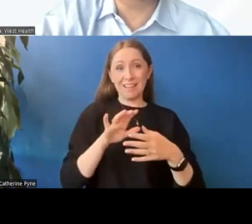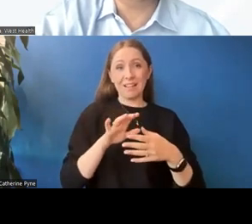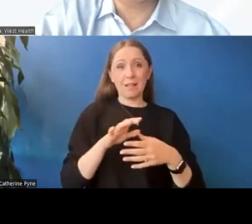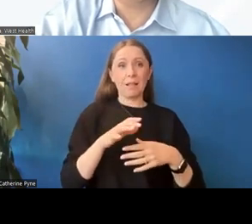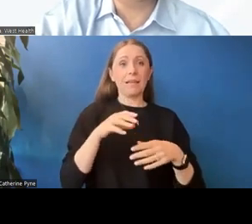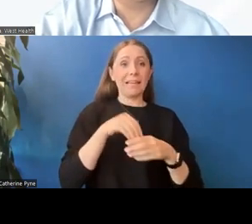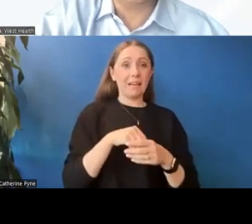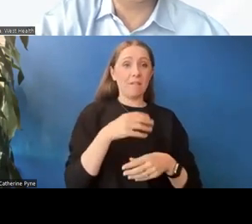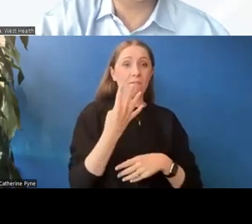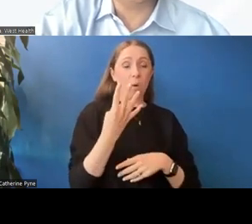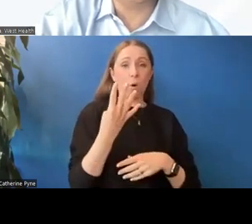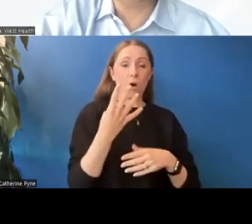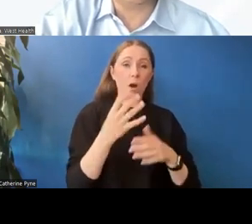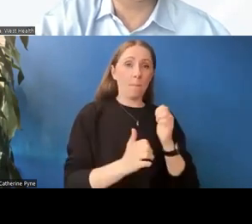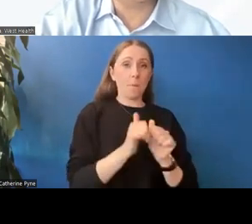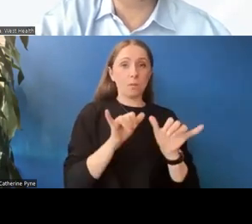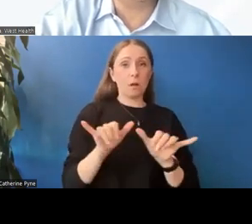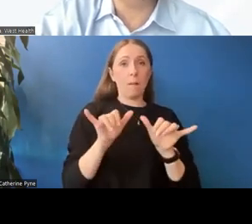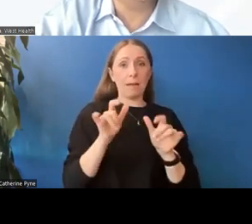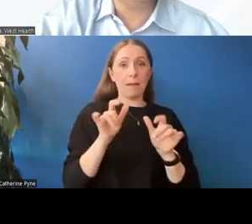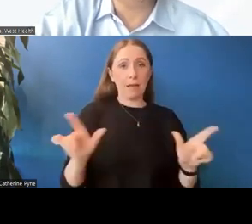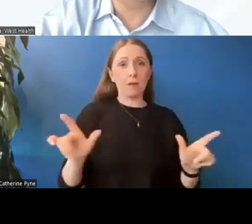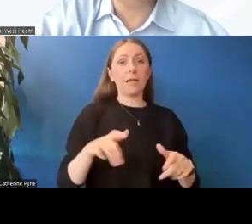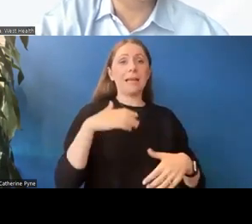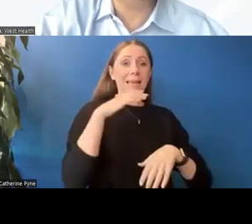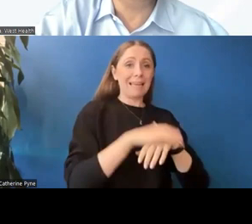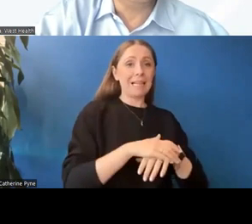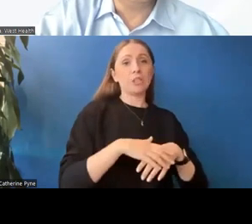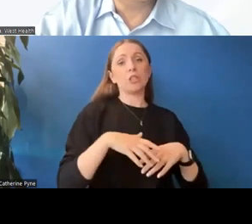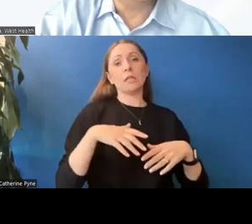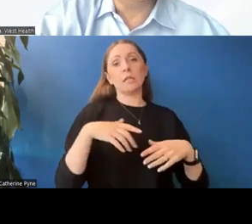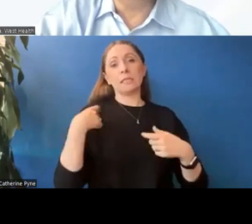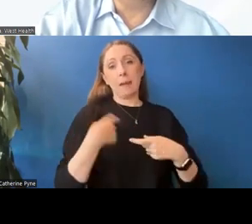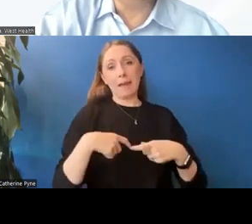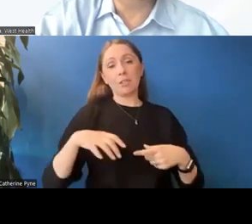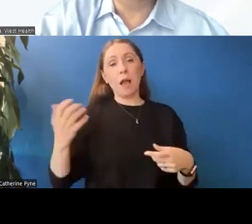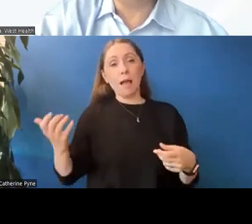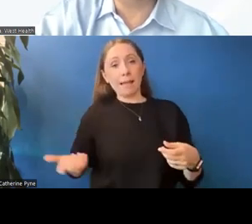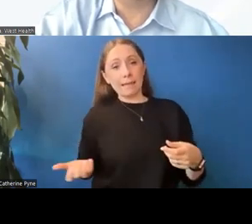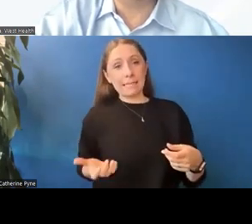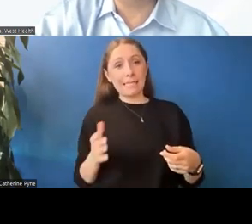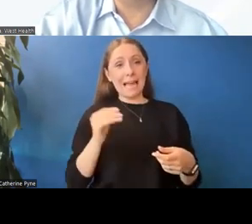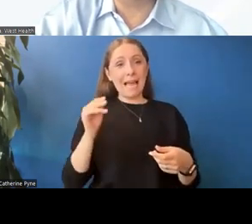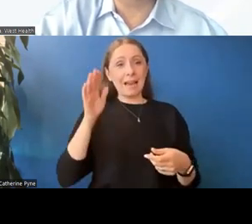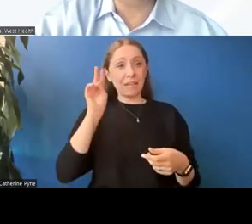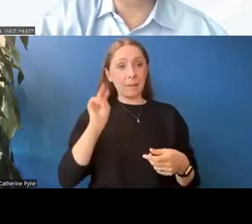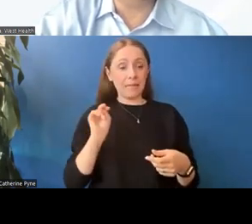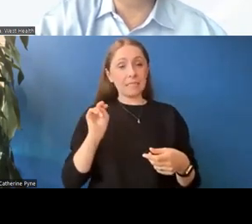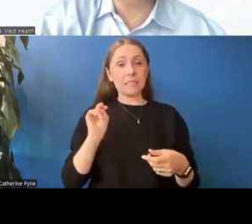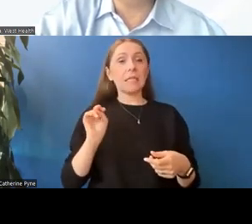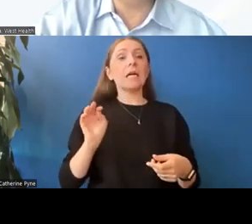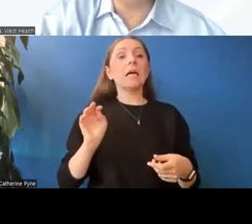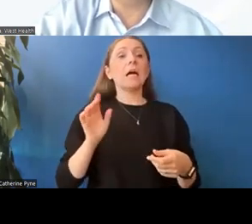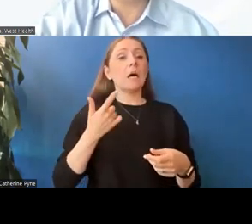of most common languages: English, Spanish, Cantonese, and Vietnamese. And we really sort of took